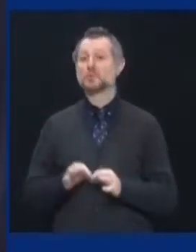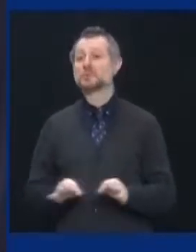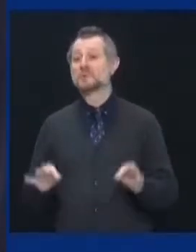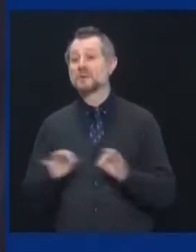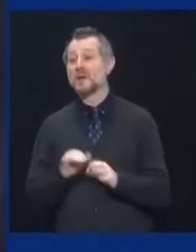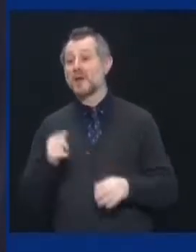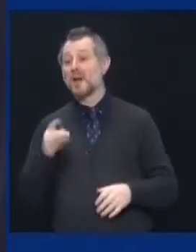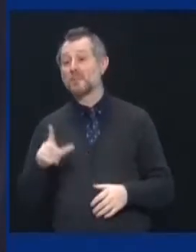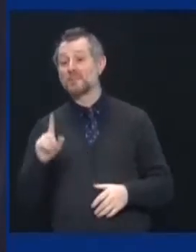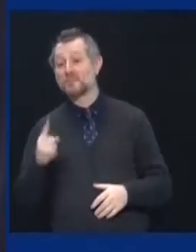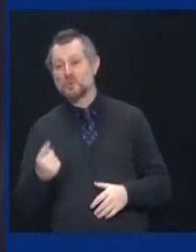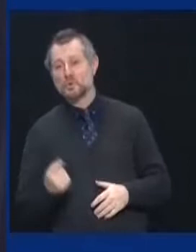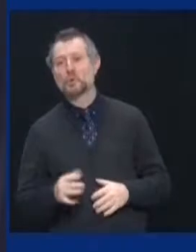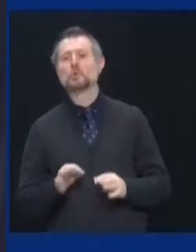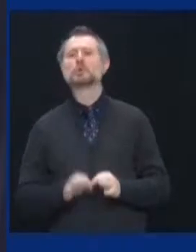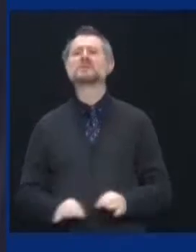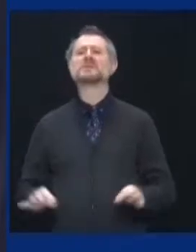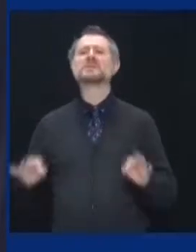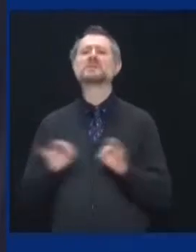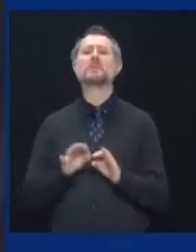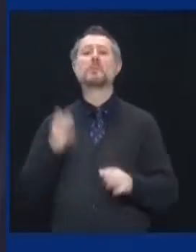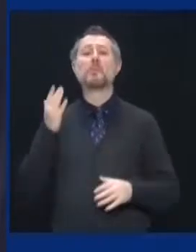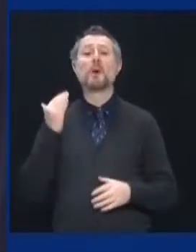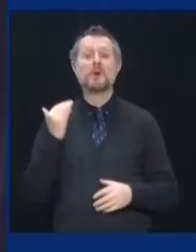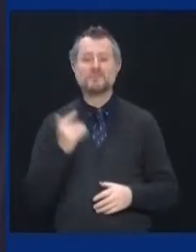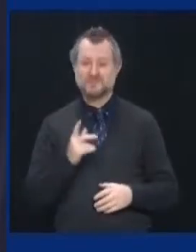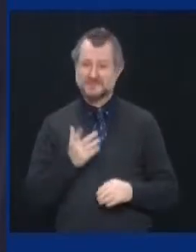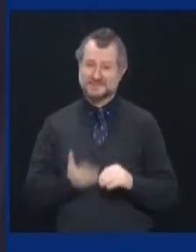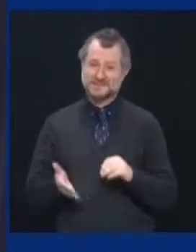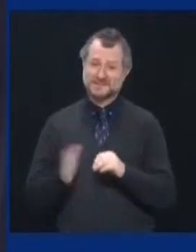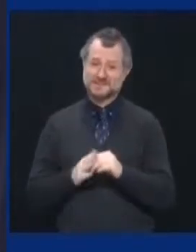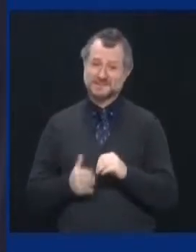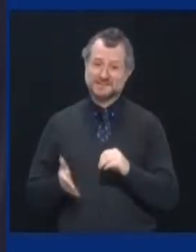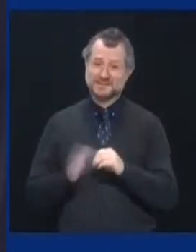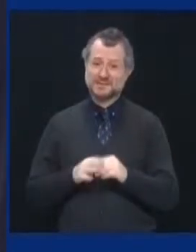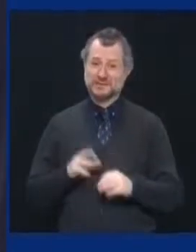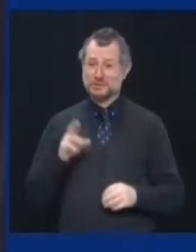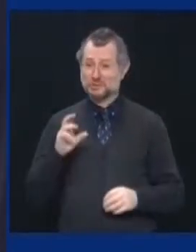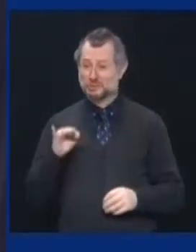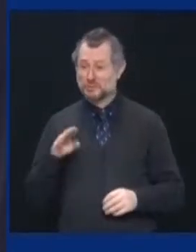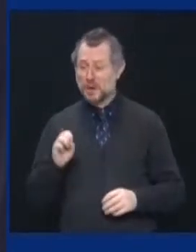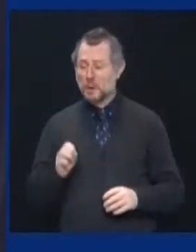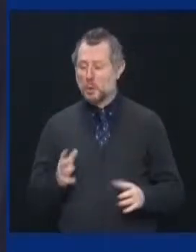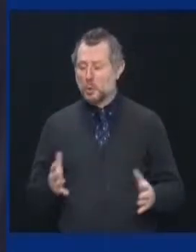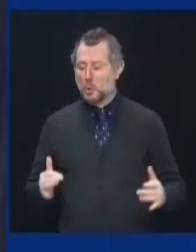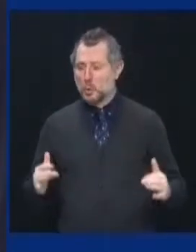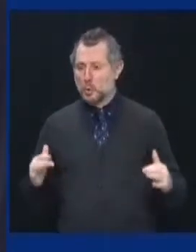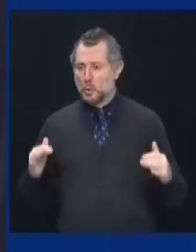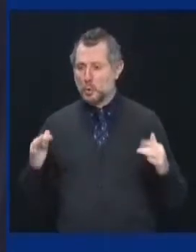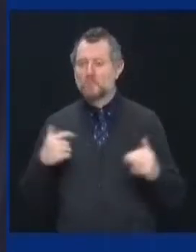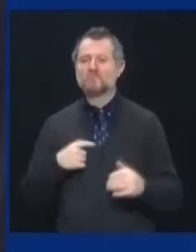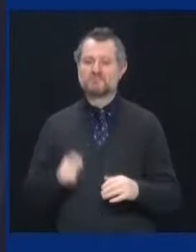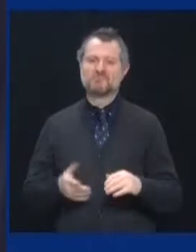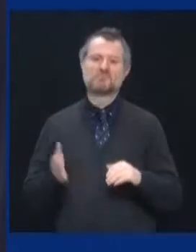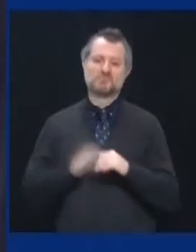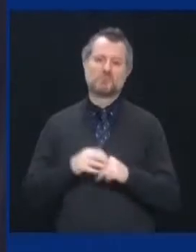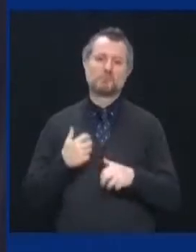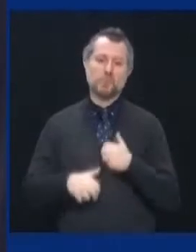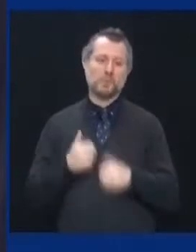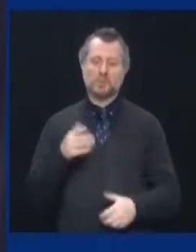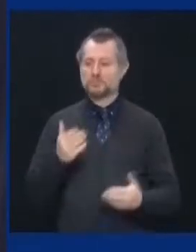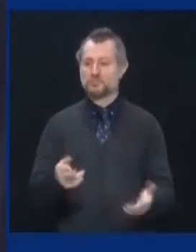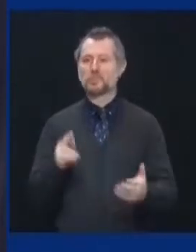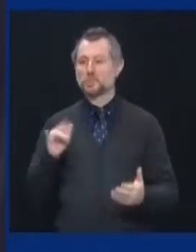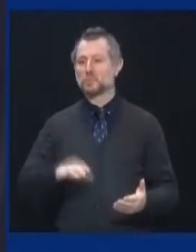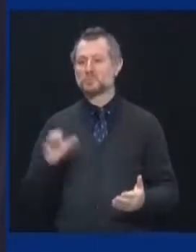It's critical because the increasing crime is compounding the problems in New York City. Yes, you